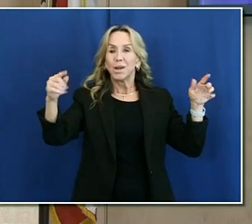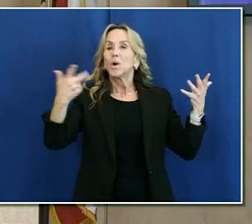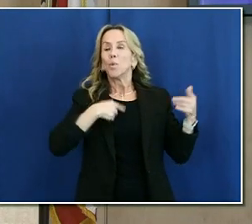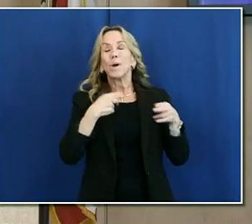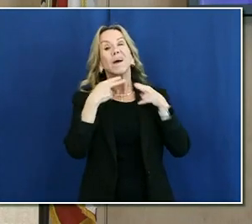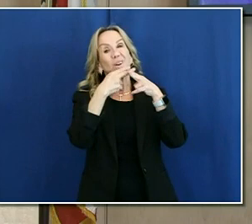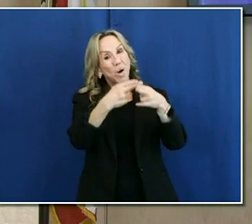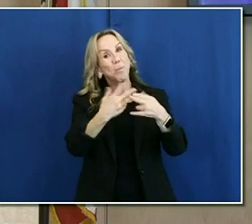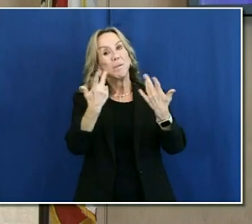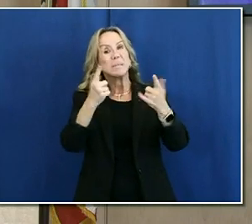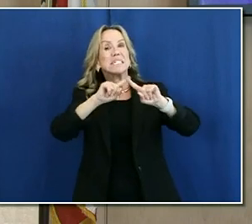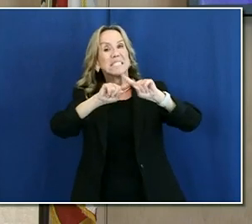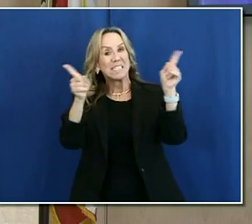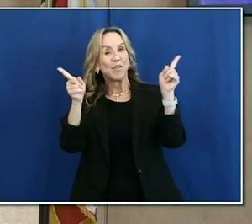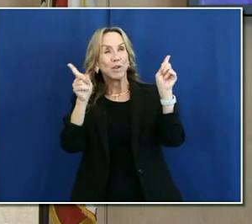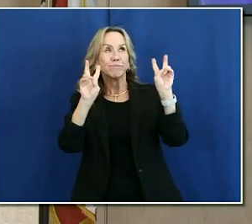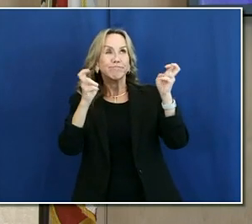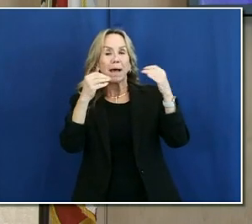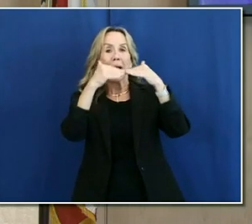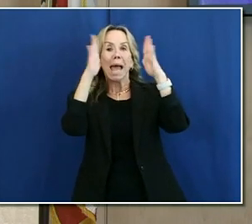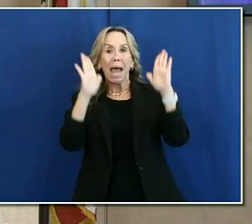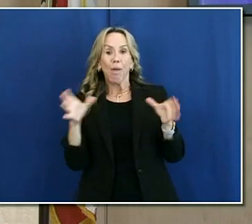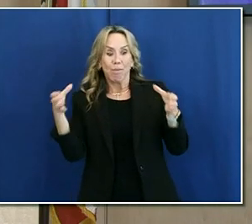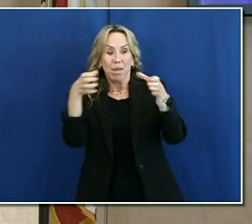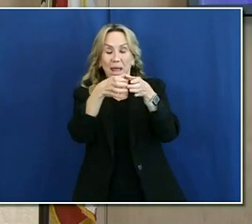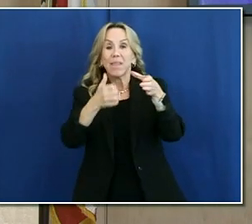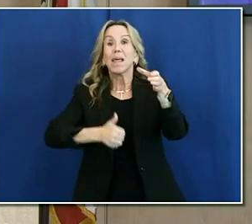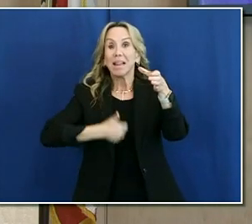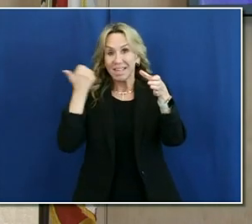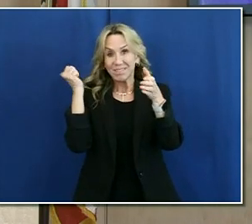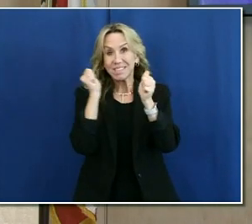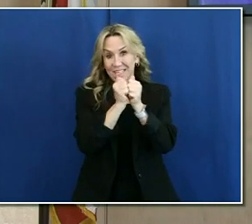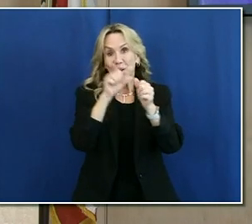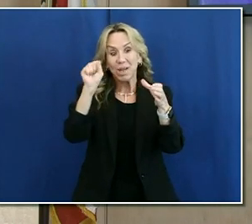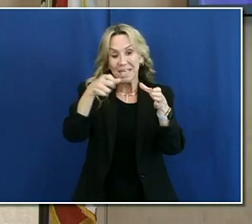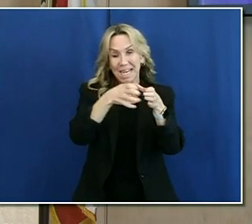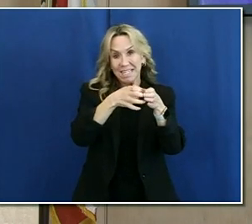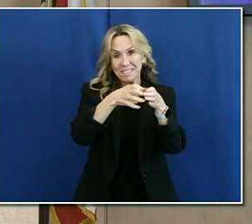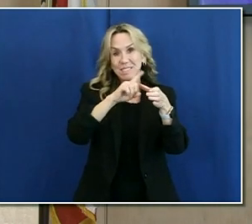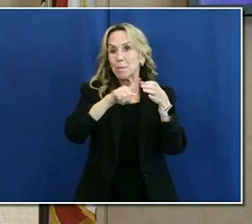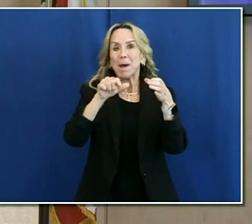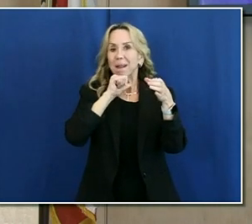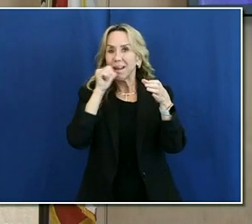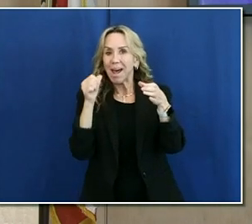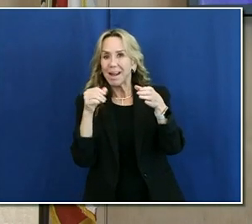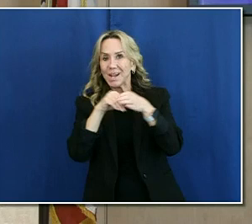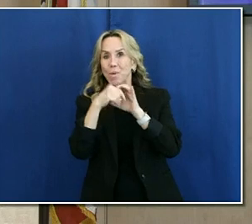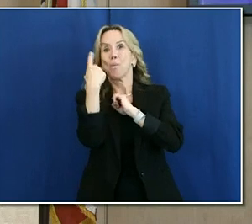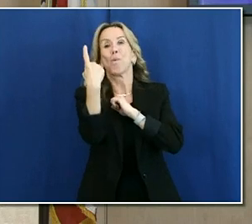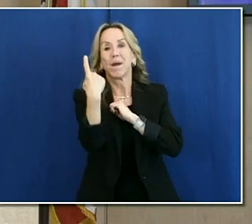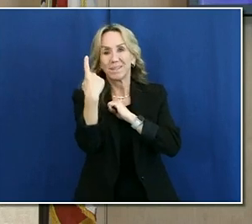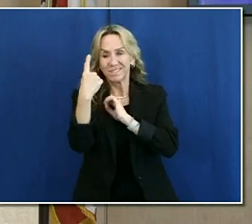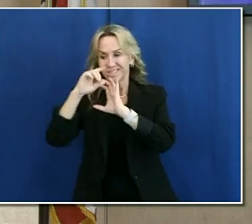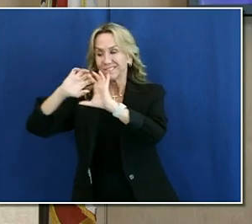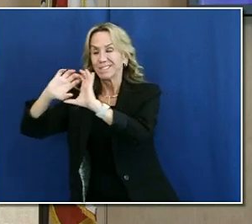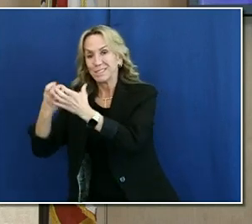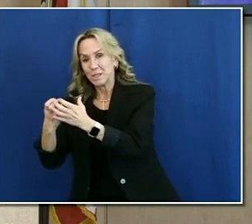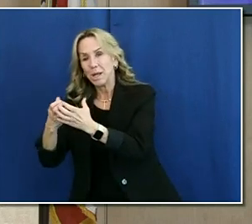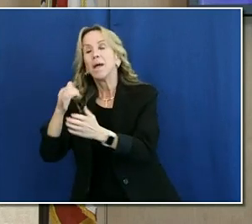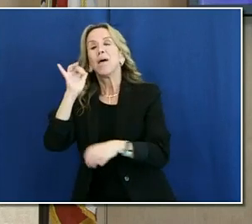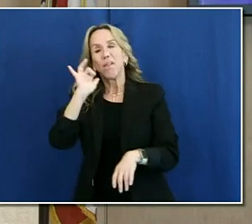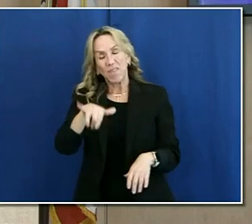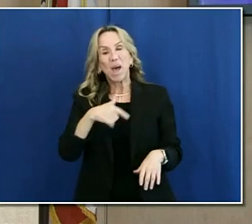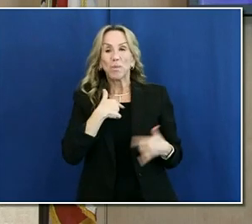sort of a congregate location. That fits our definition of an outbreak and was indeed the outbreak